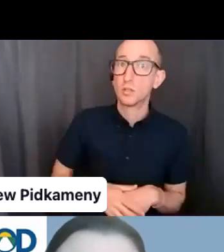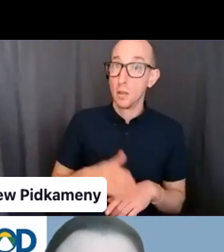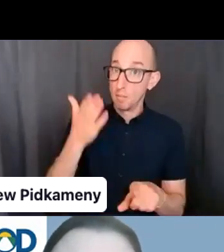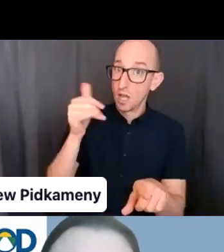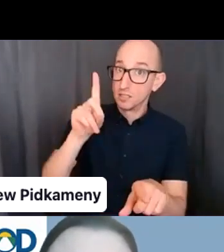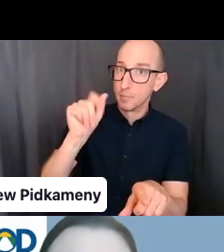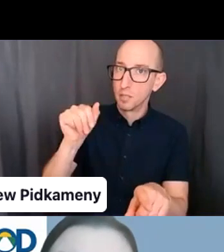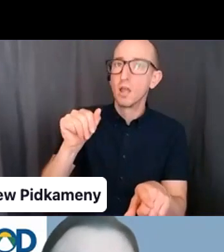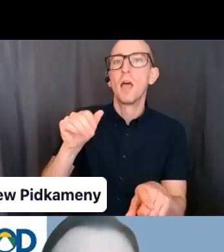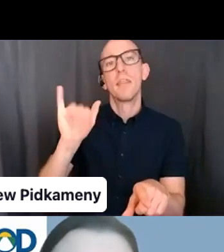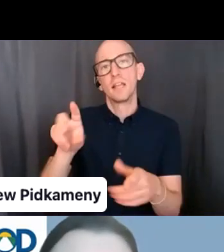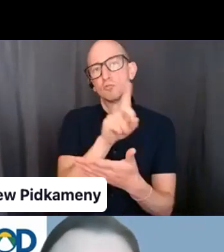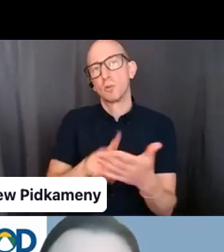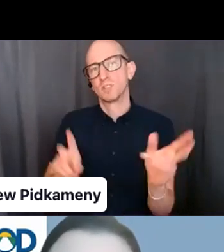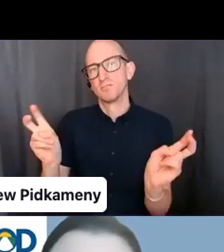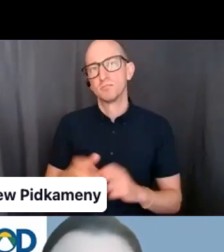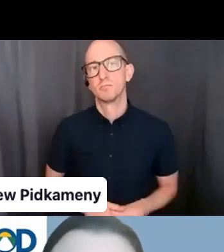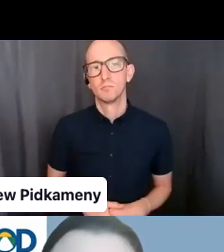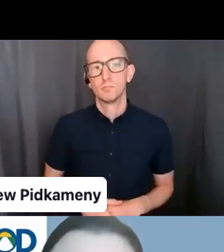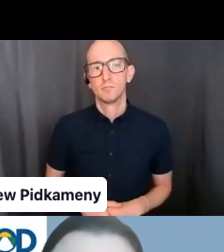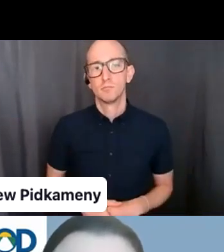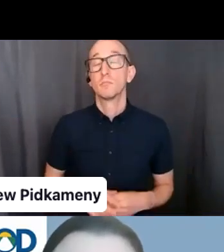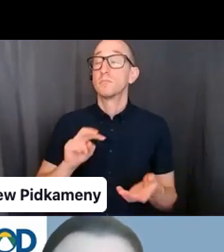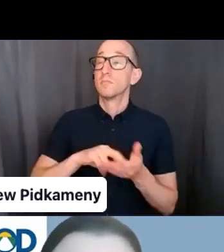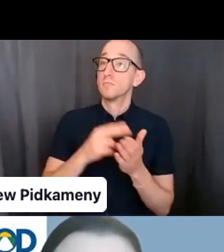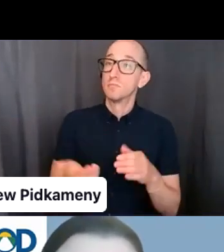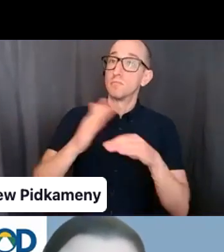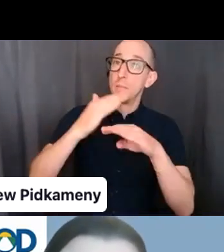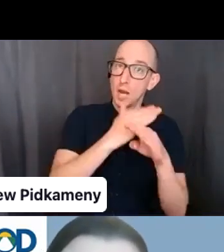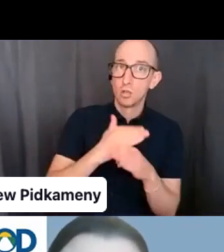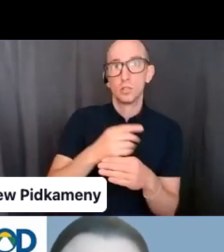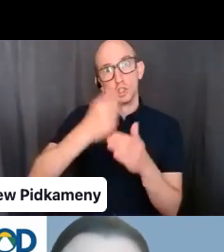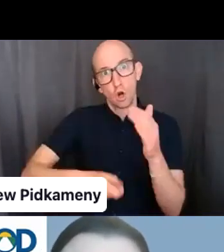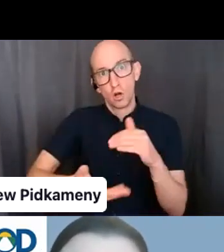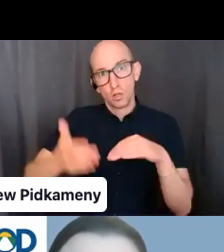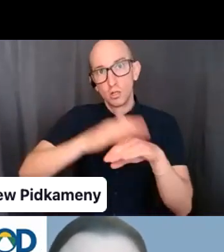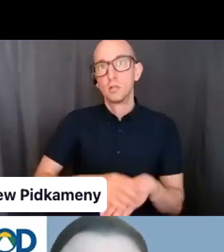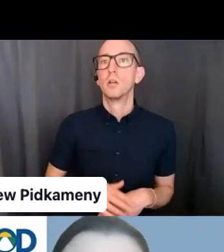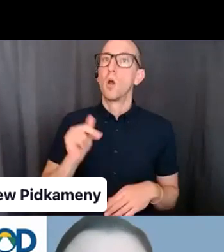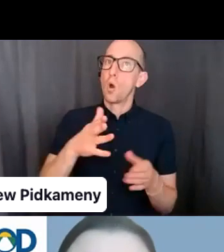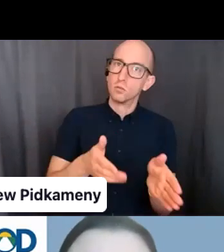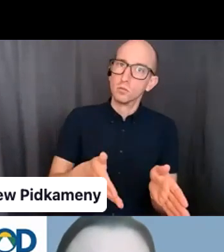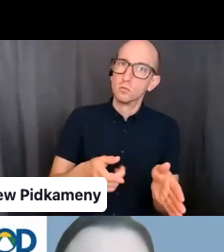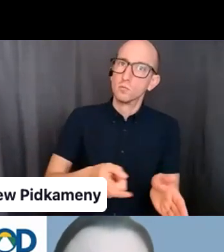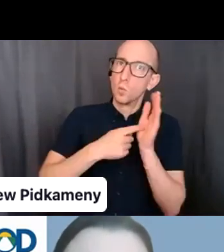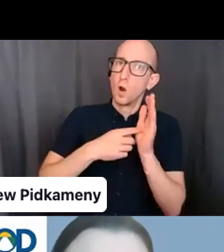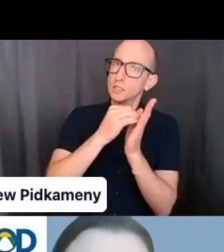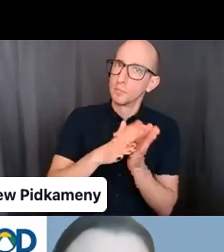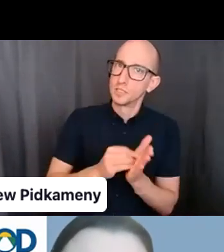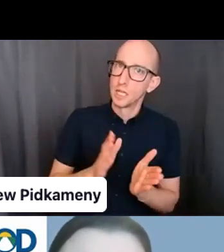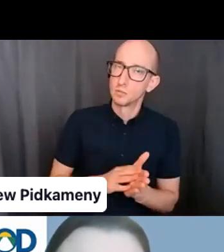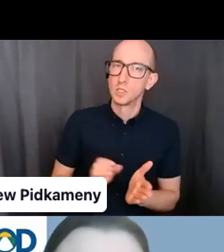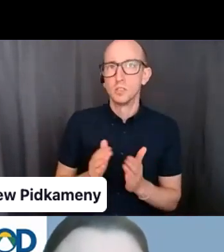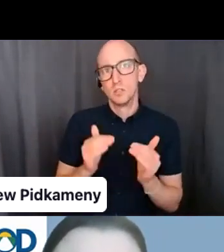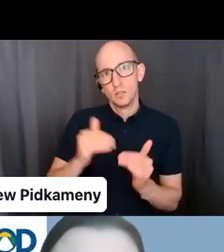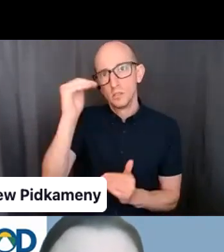disability. This includes creating additional barriers such as charges or unnecessary documentation requirements. Also to separate people